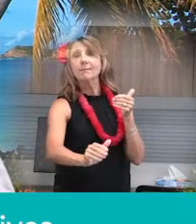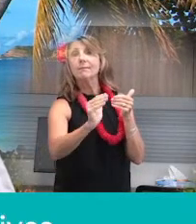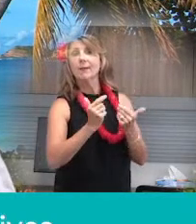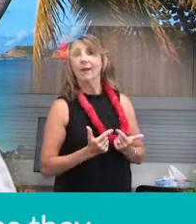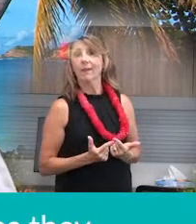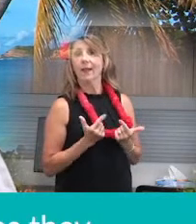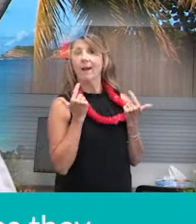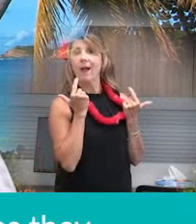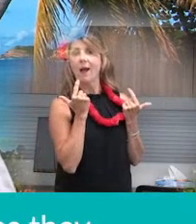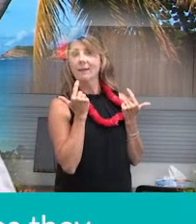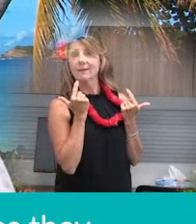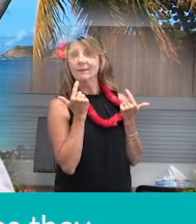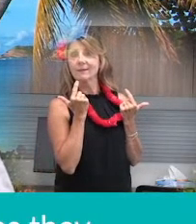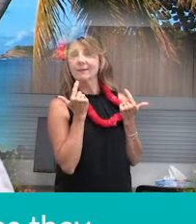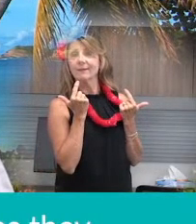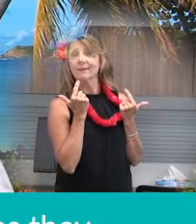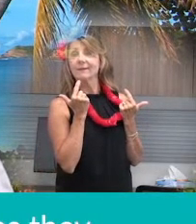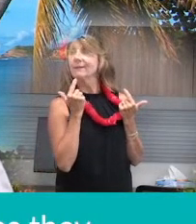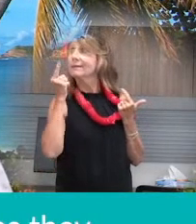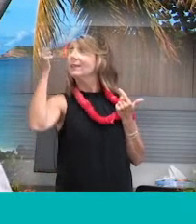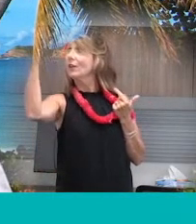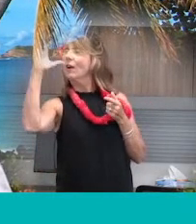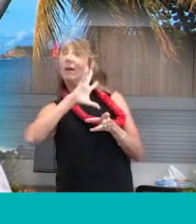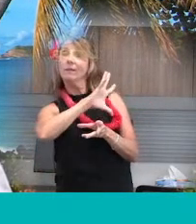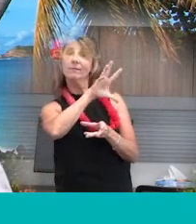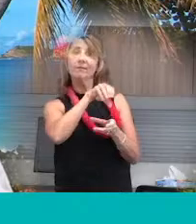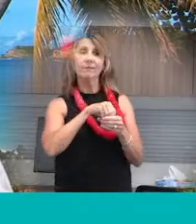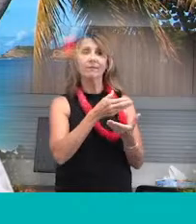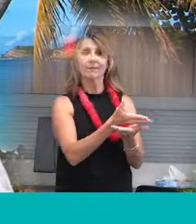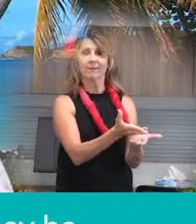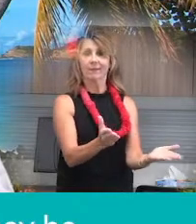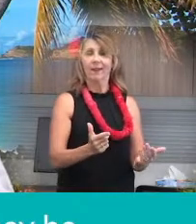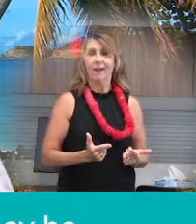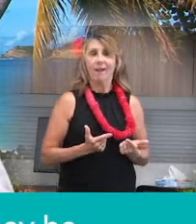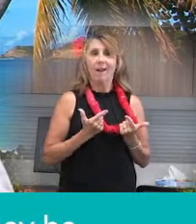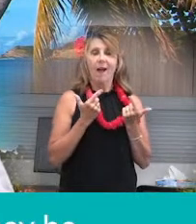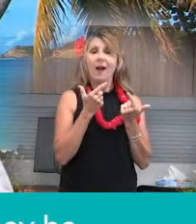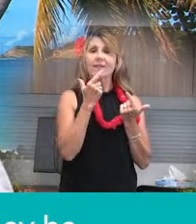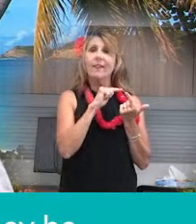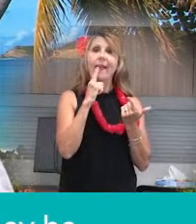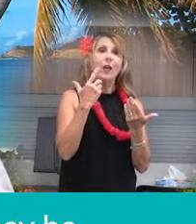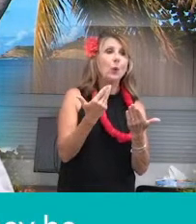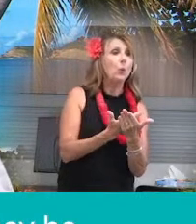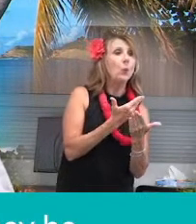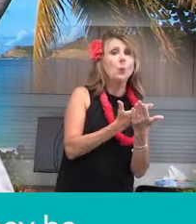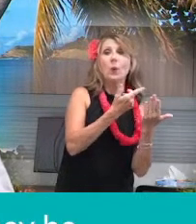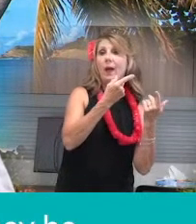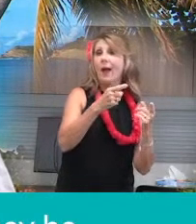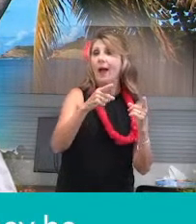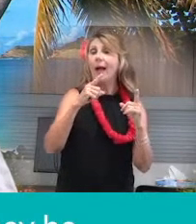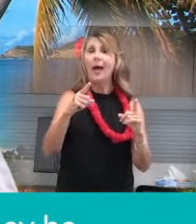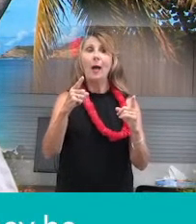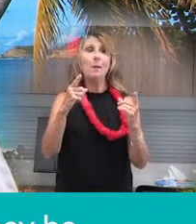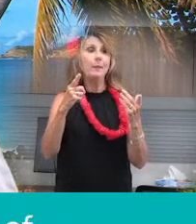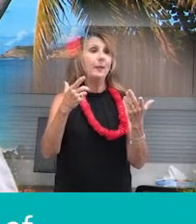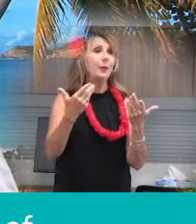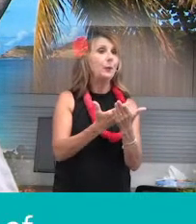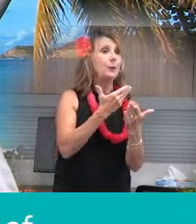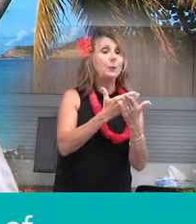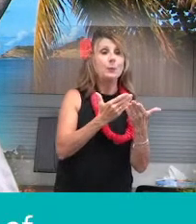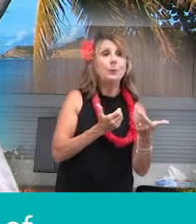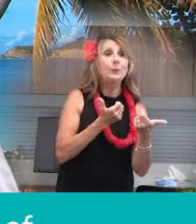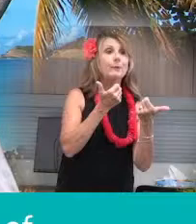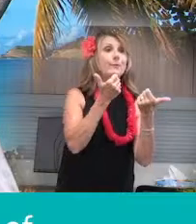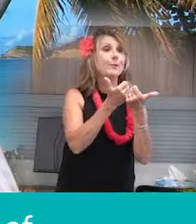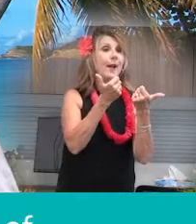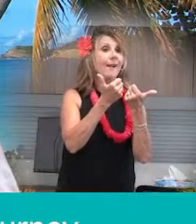lives. May your presence be with them as they choose new paths and explore new horizons. May they be blessed